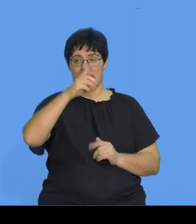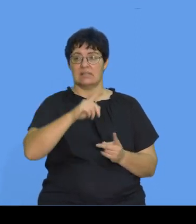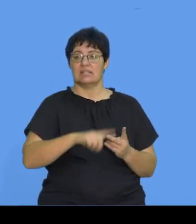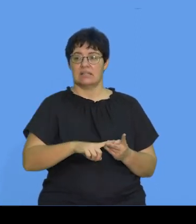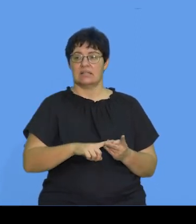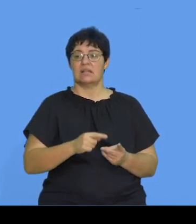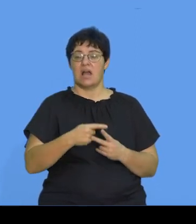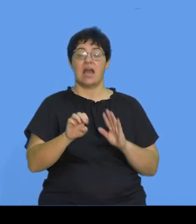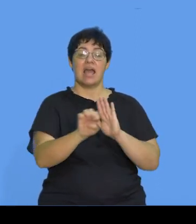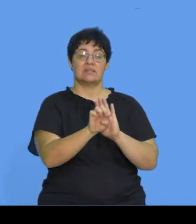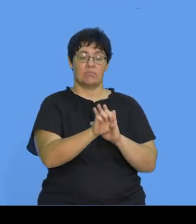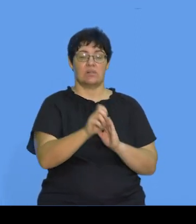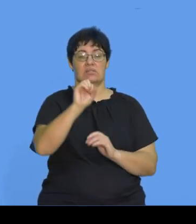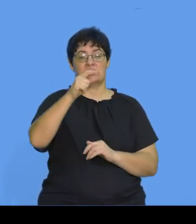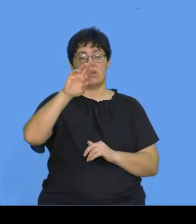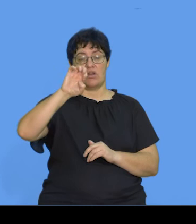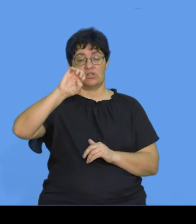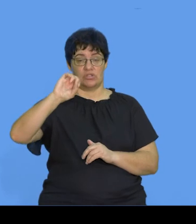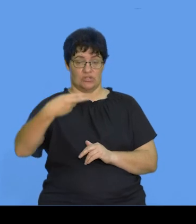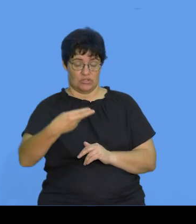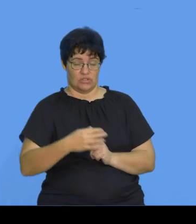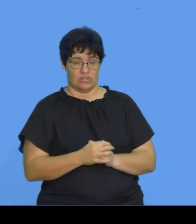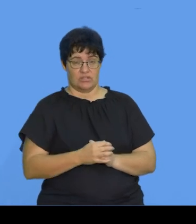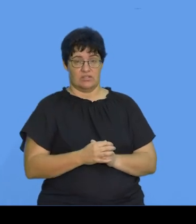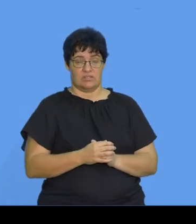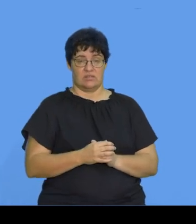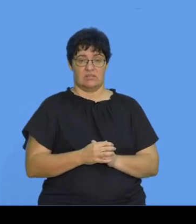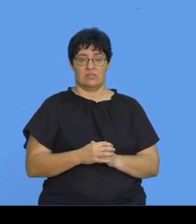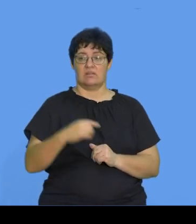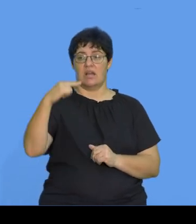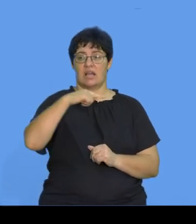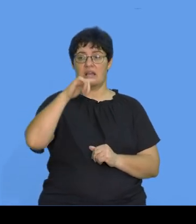Polysaccharide. And our examples are starch,